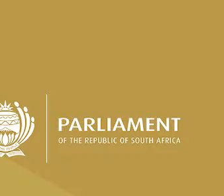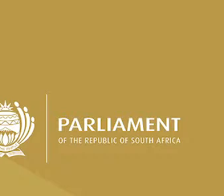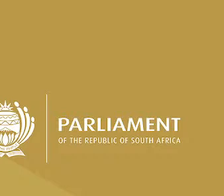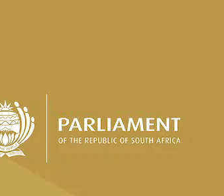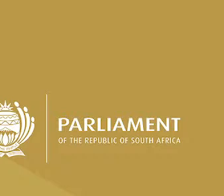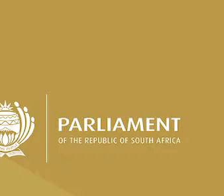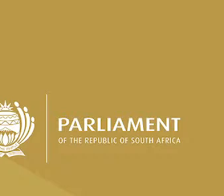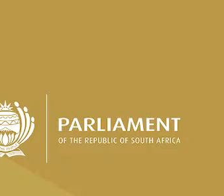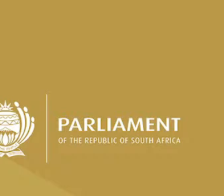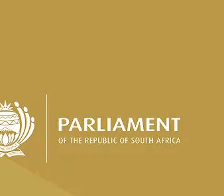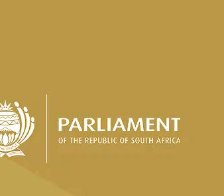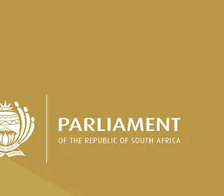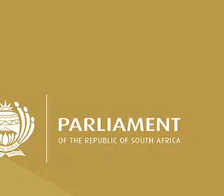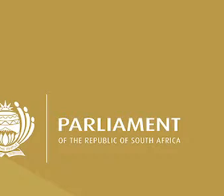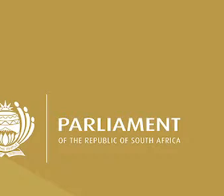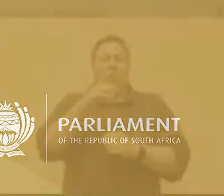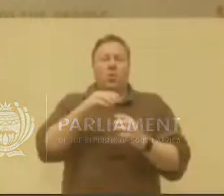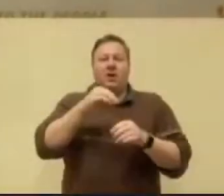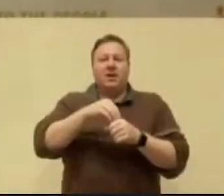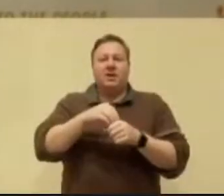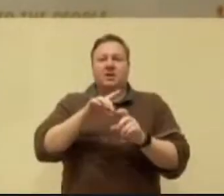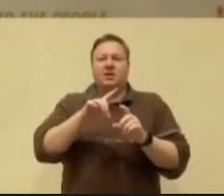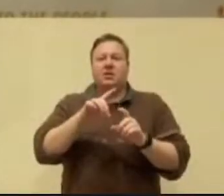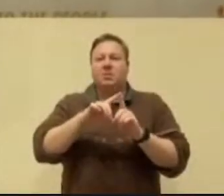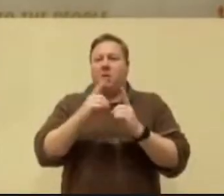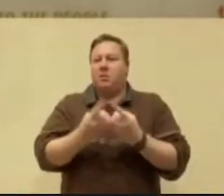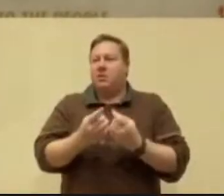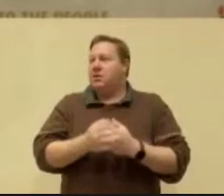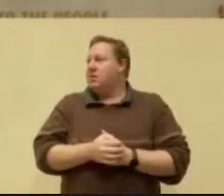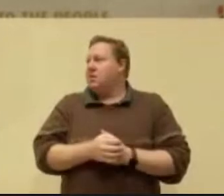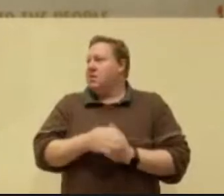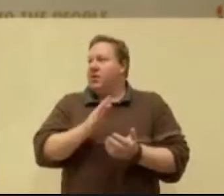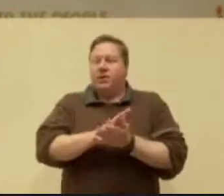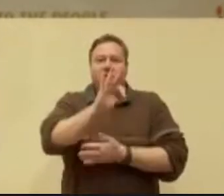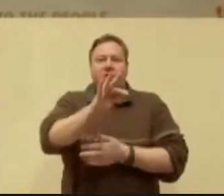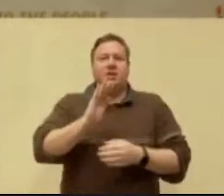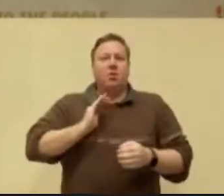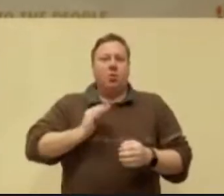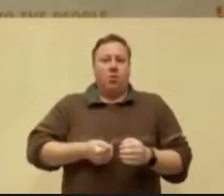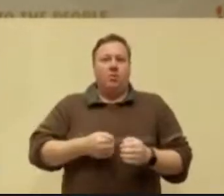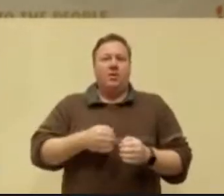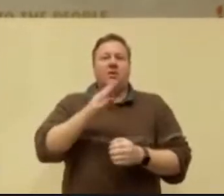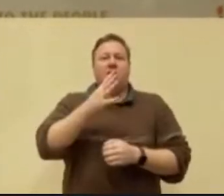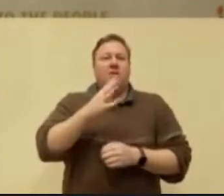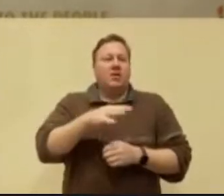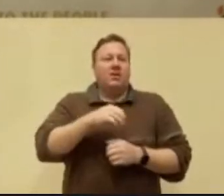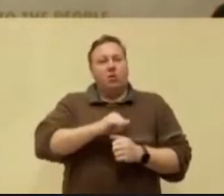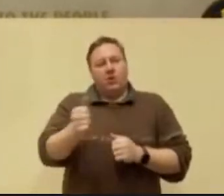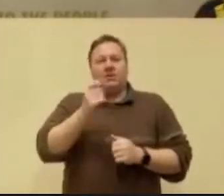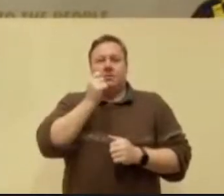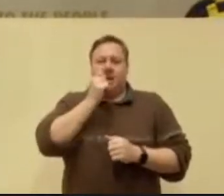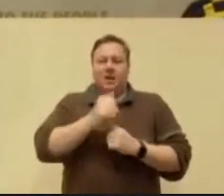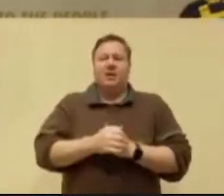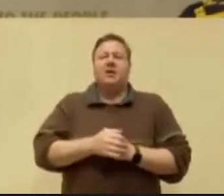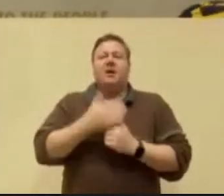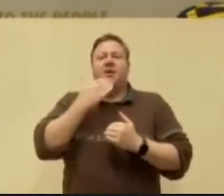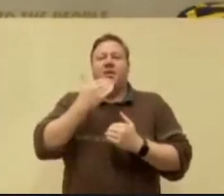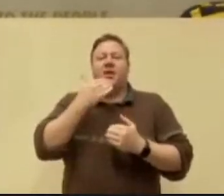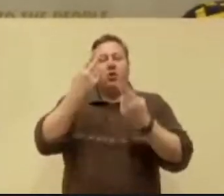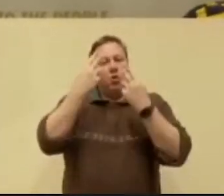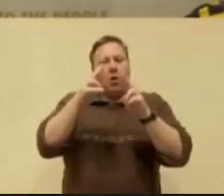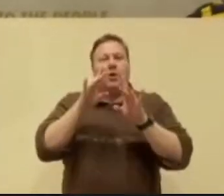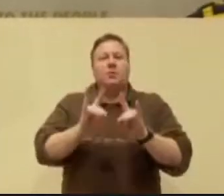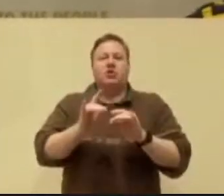women and 13 are means thank you very much honorable chair and members thank you very